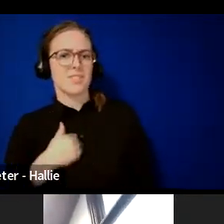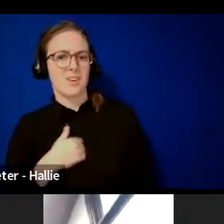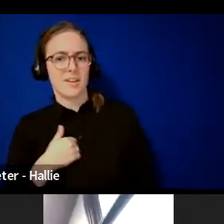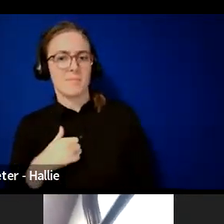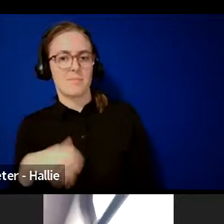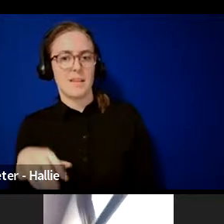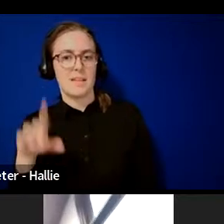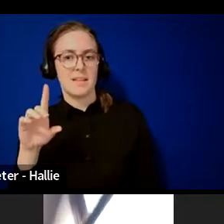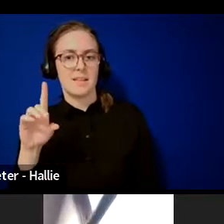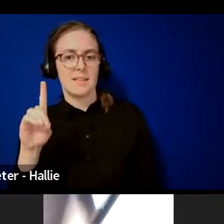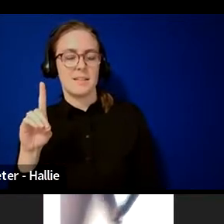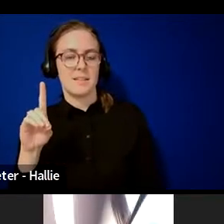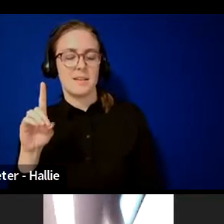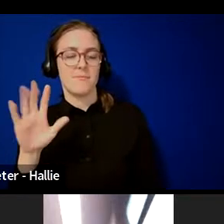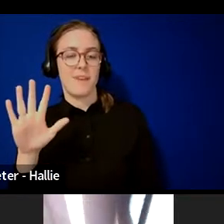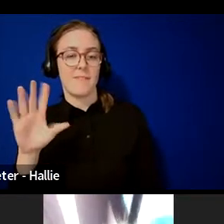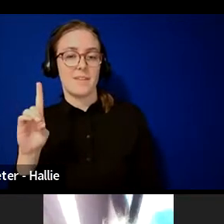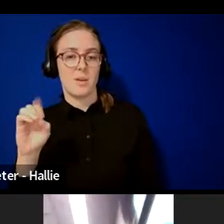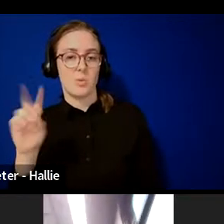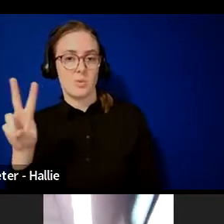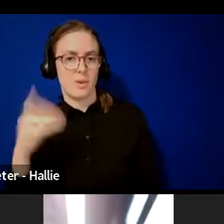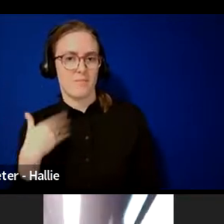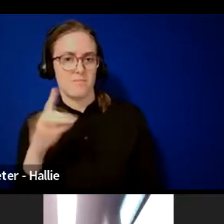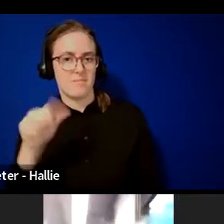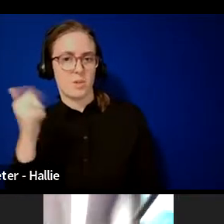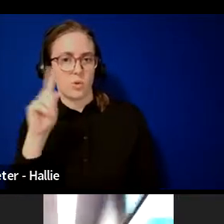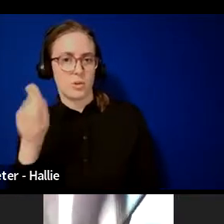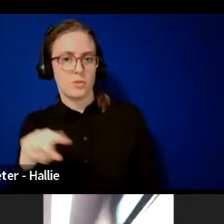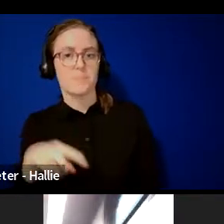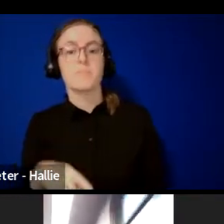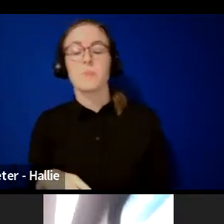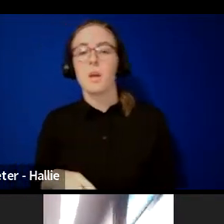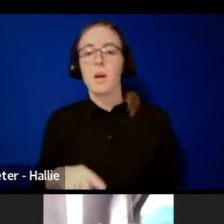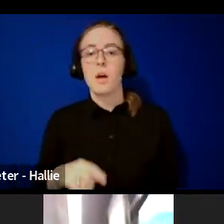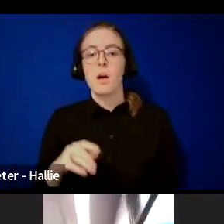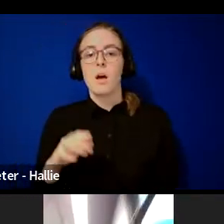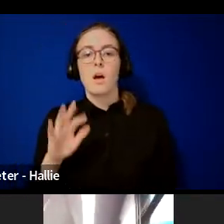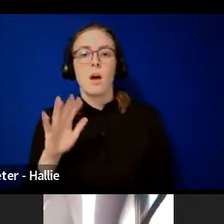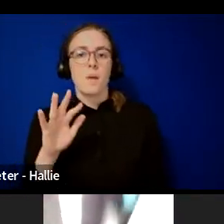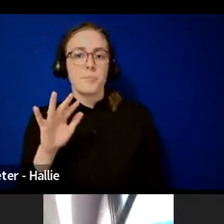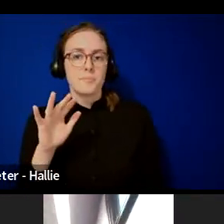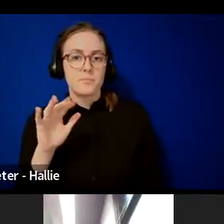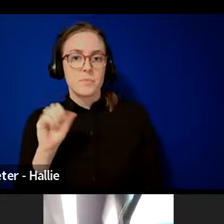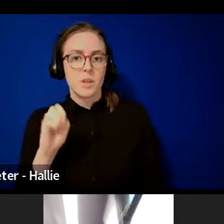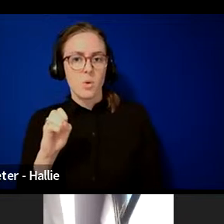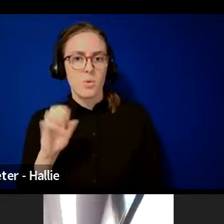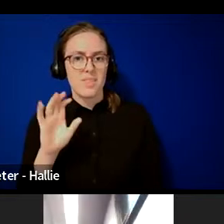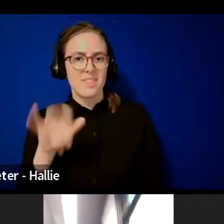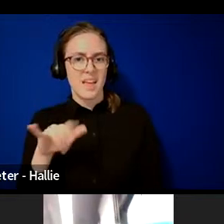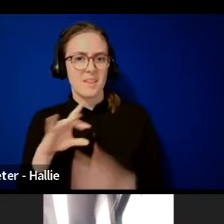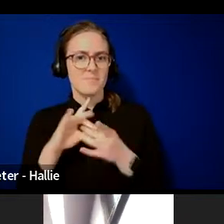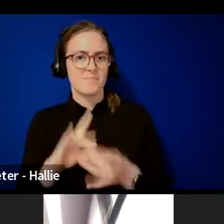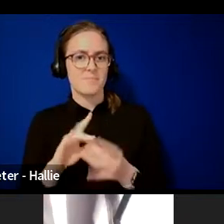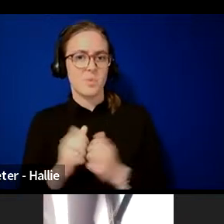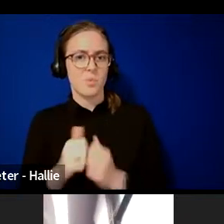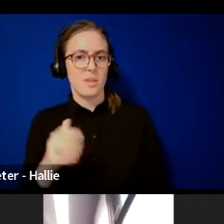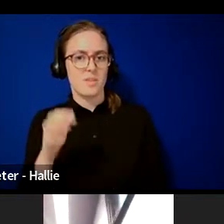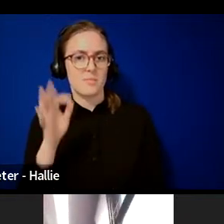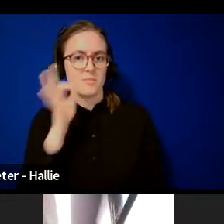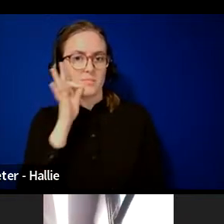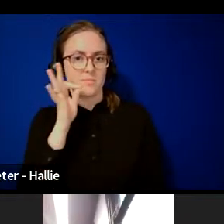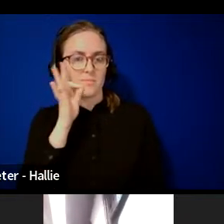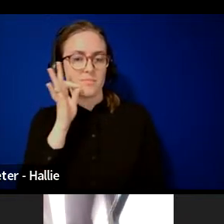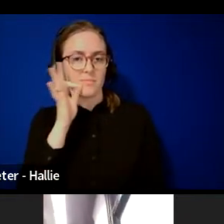Chair. Captain Merrill, with the issue of smoking marijuana out in